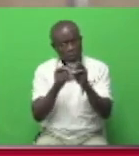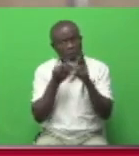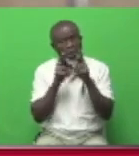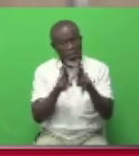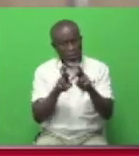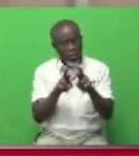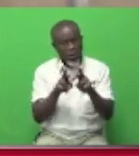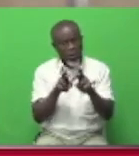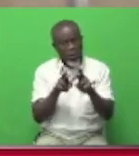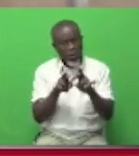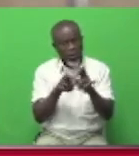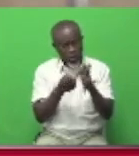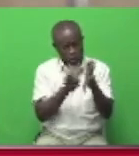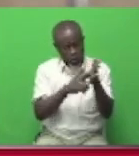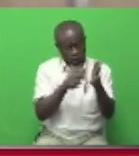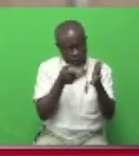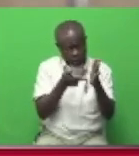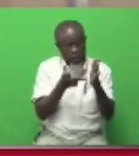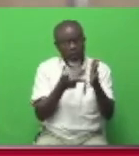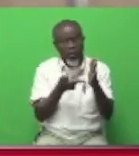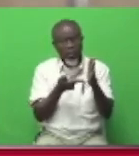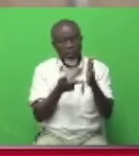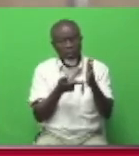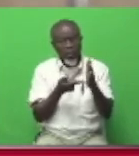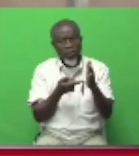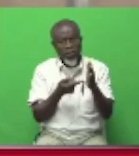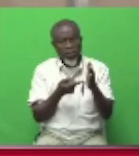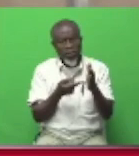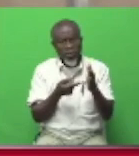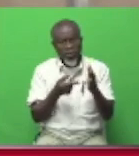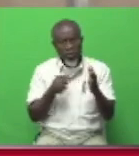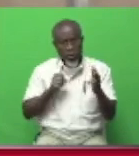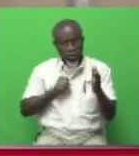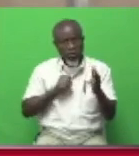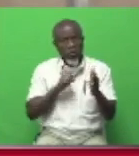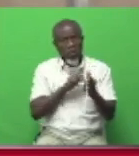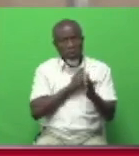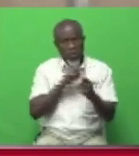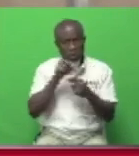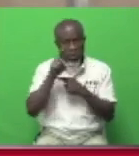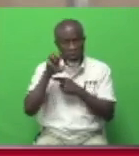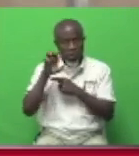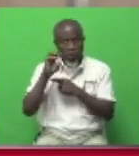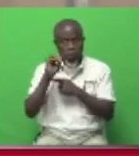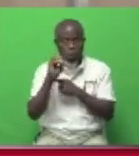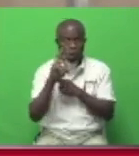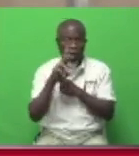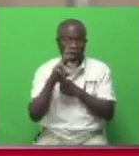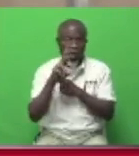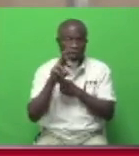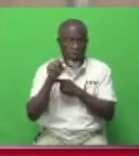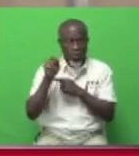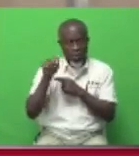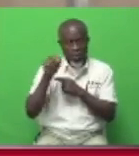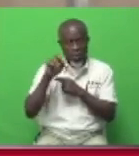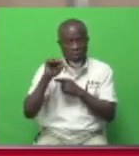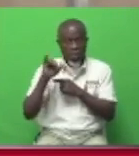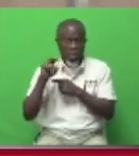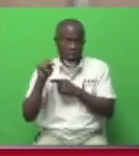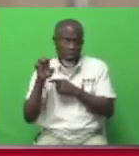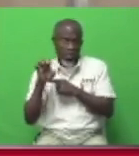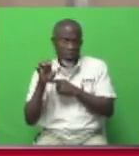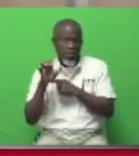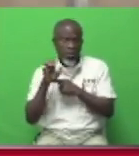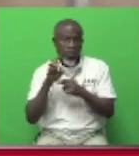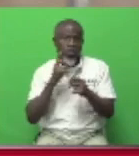hear Senator Dave Narayan, when she would have spoken about, you know, with such passion